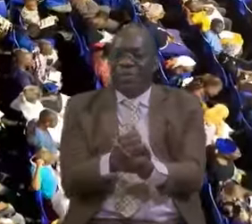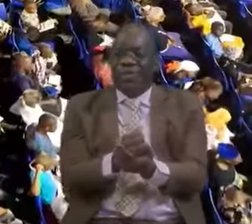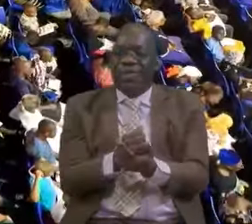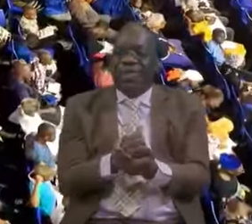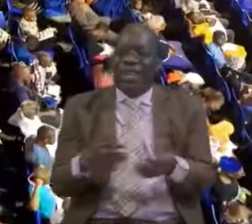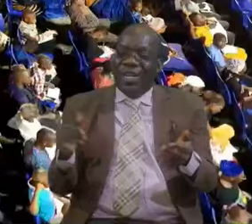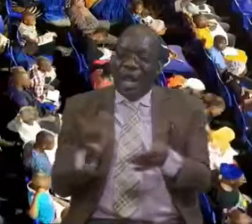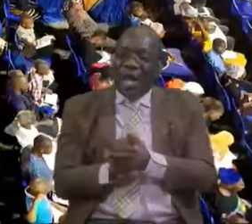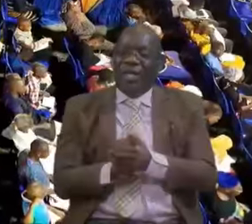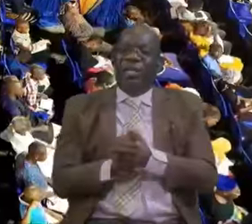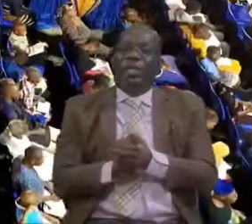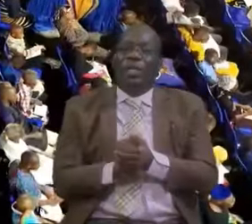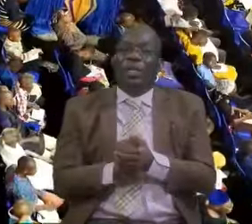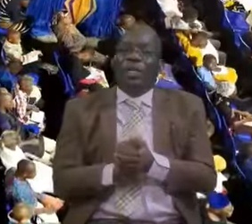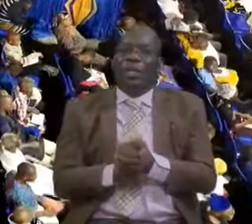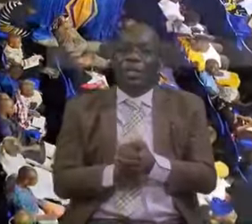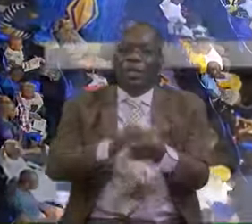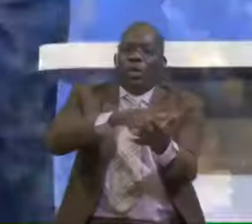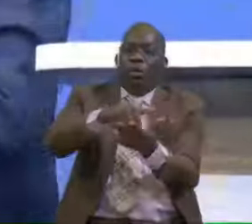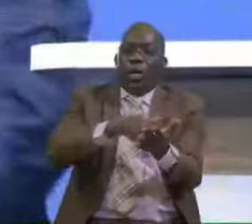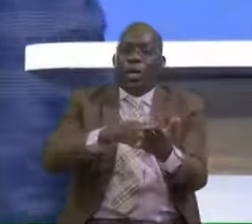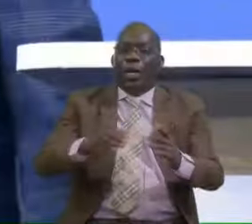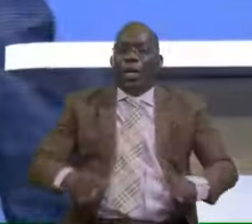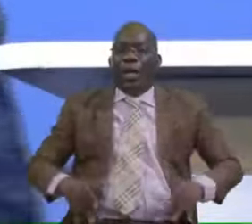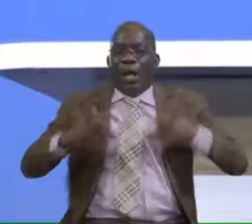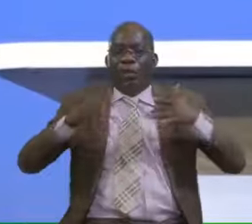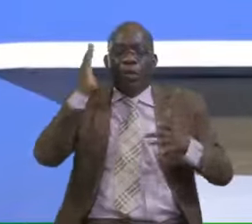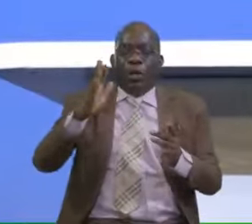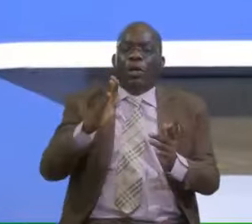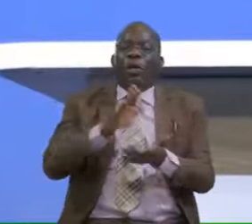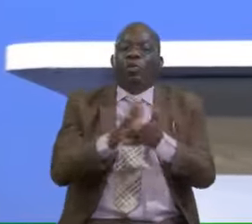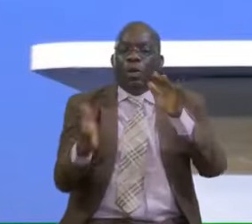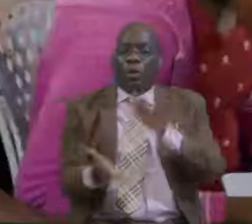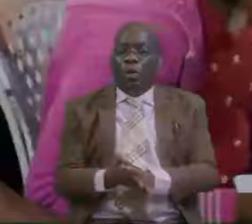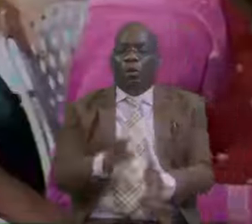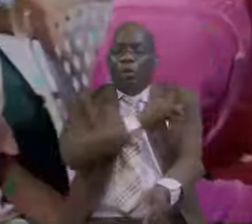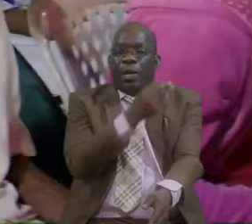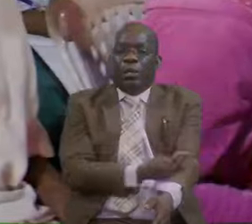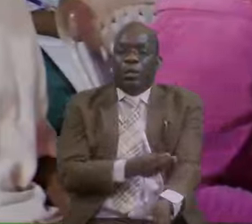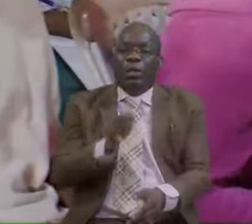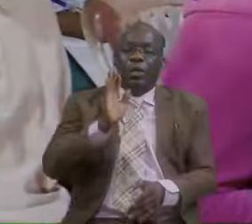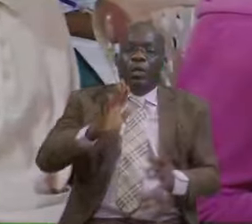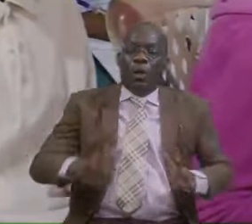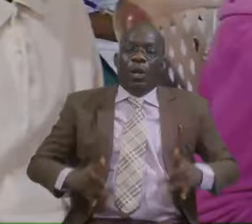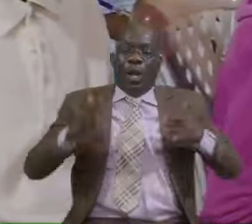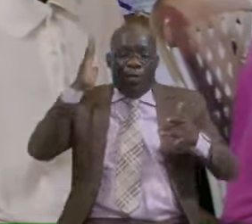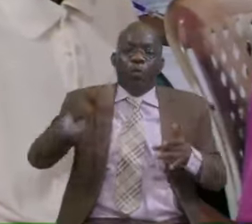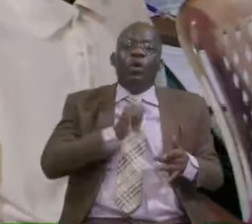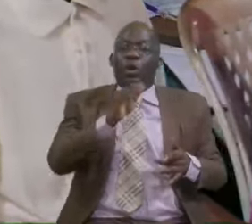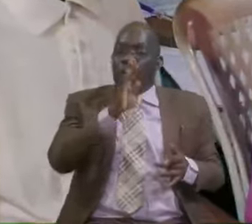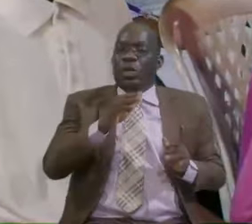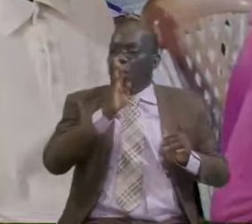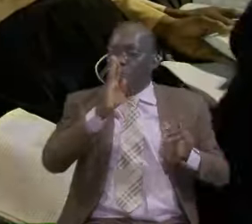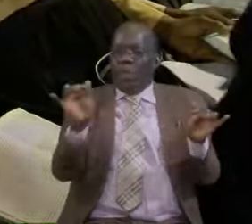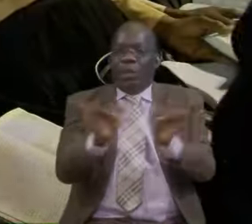impotent life will become potent, mighty. Your life is not going to remain as it is right